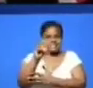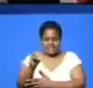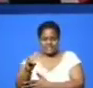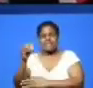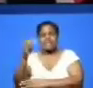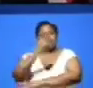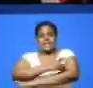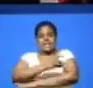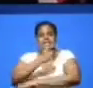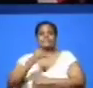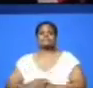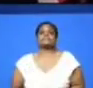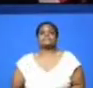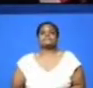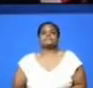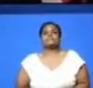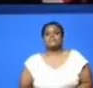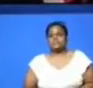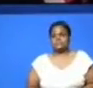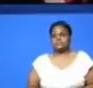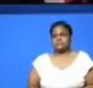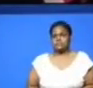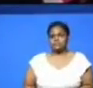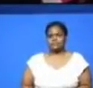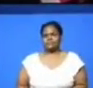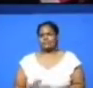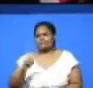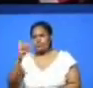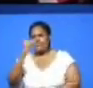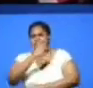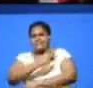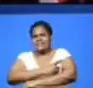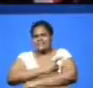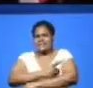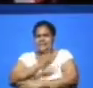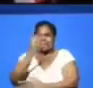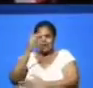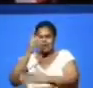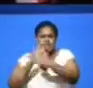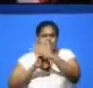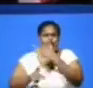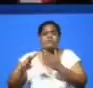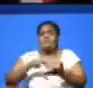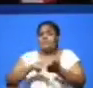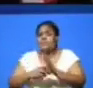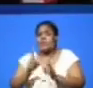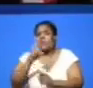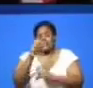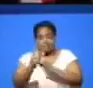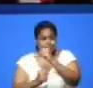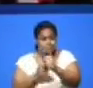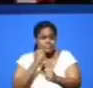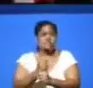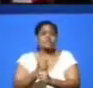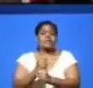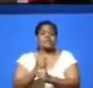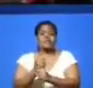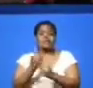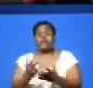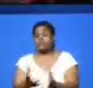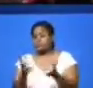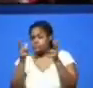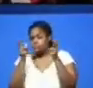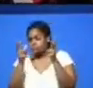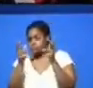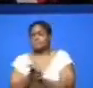1,203 score days. A day in prophecy, according to God's word, means a year. Now watch this. Watch me